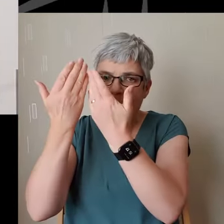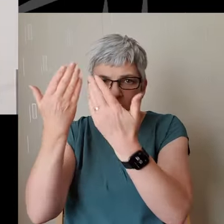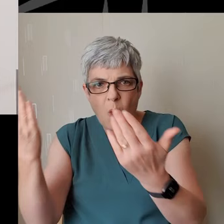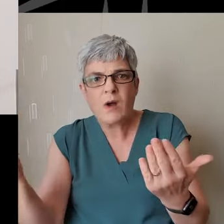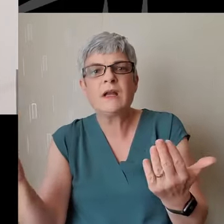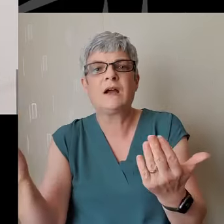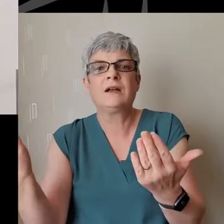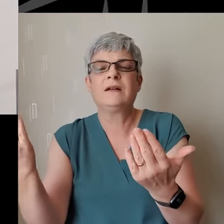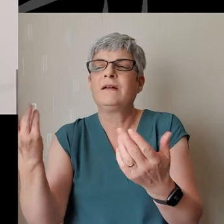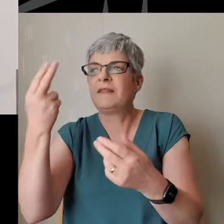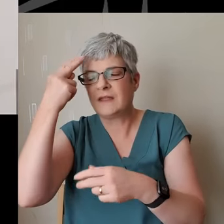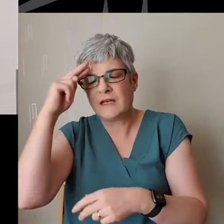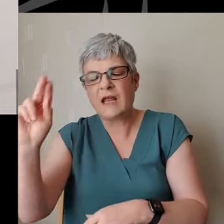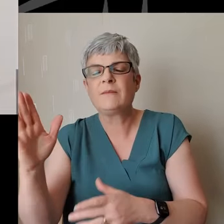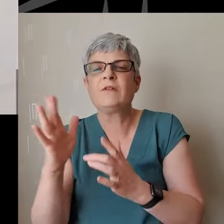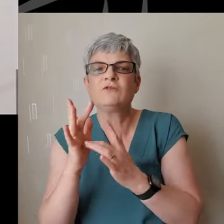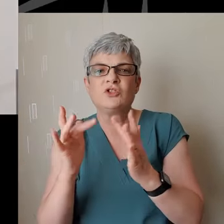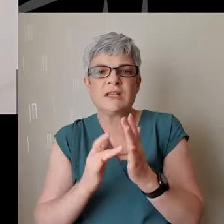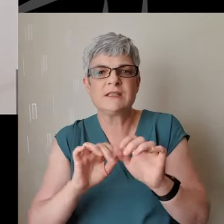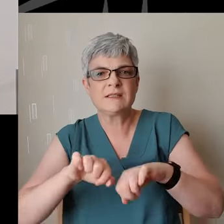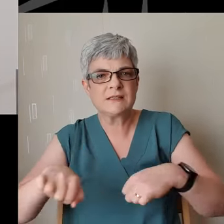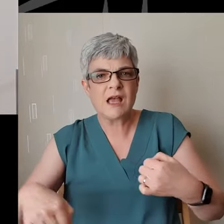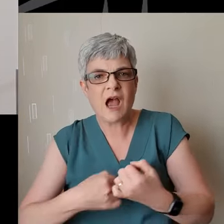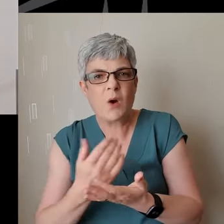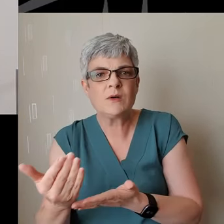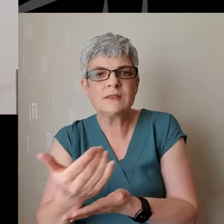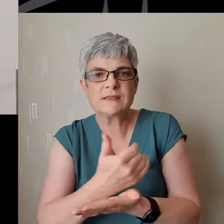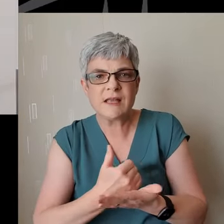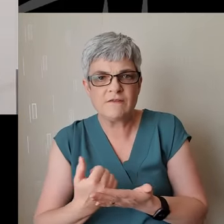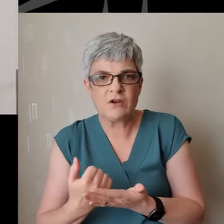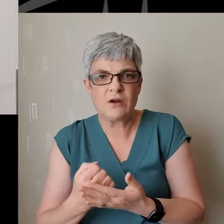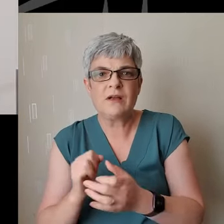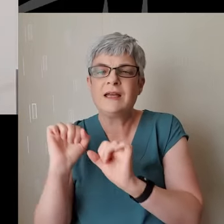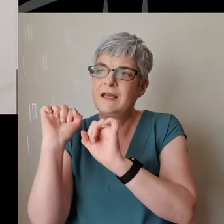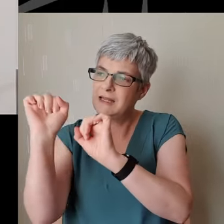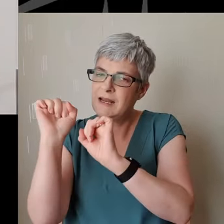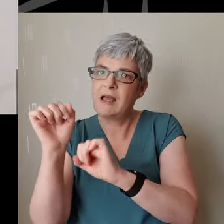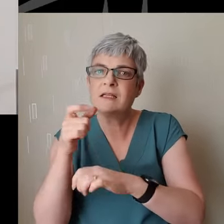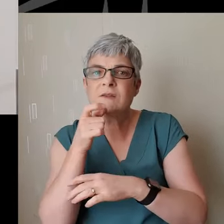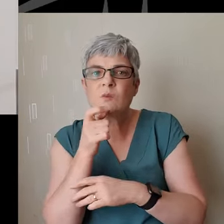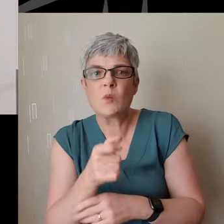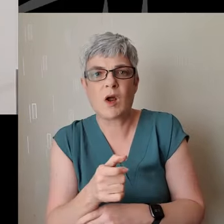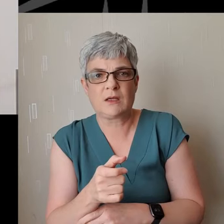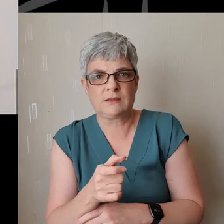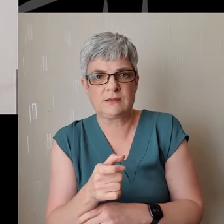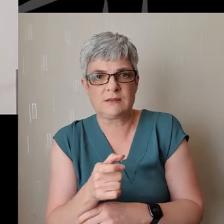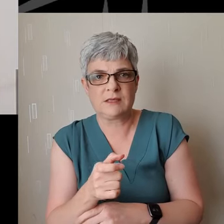the name of Jesus, our Savior, in whose words we gather up our prayers.